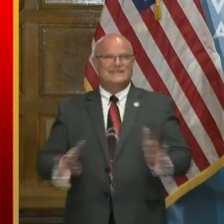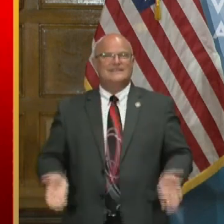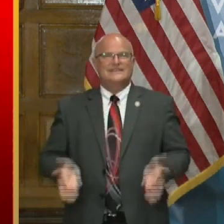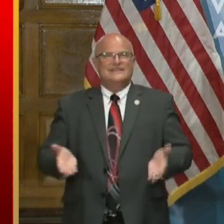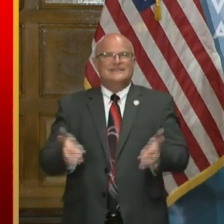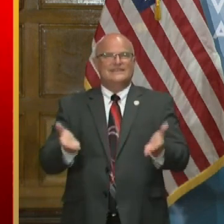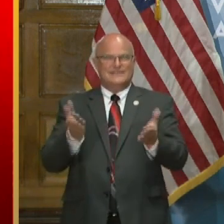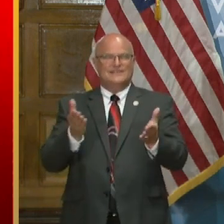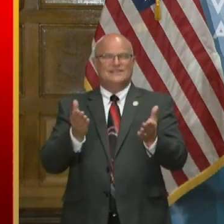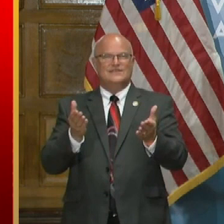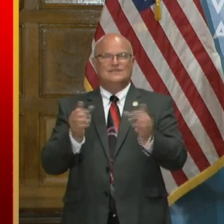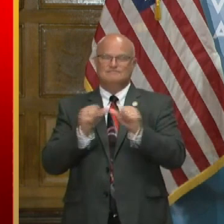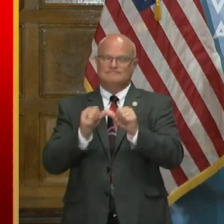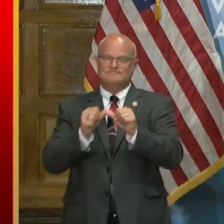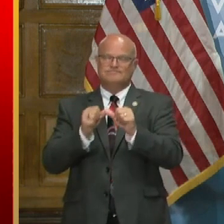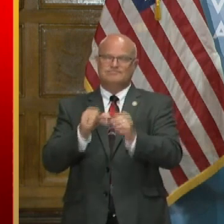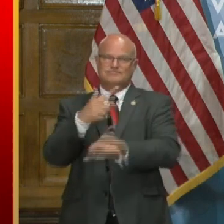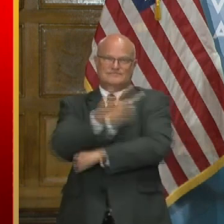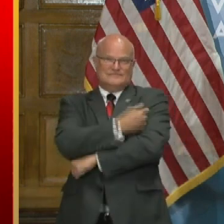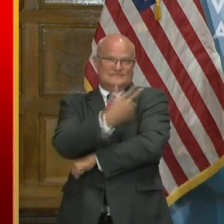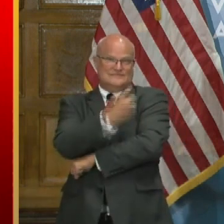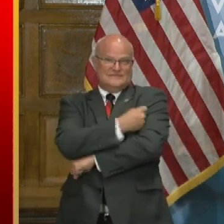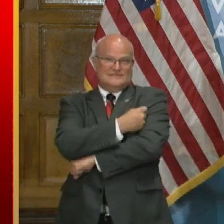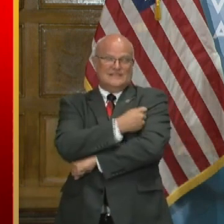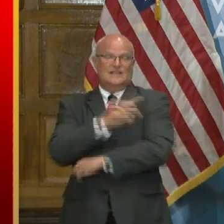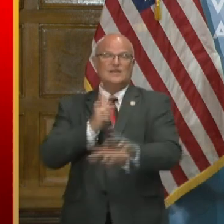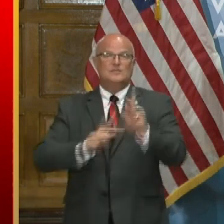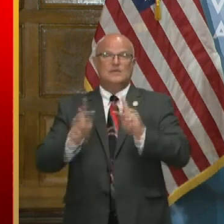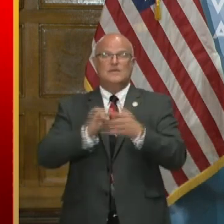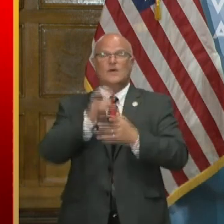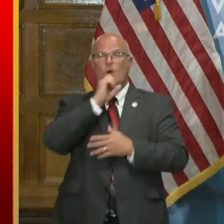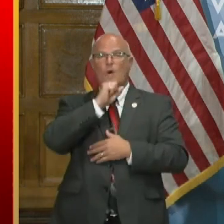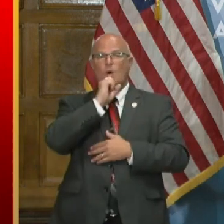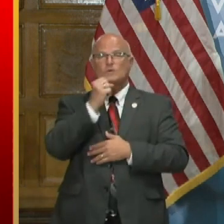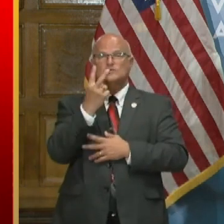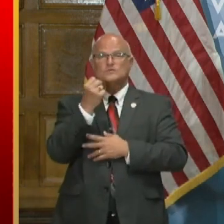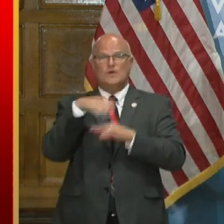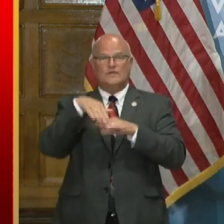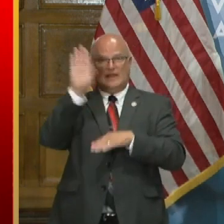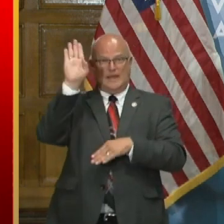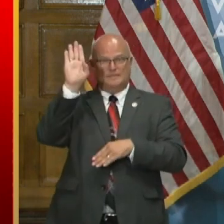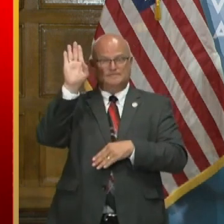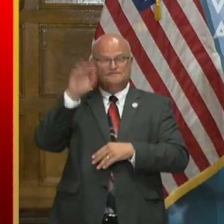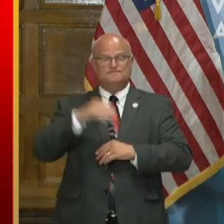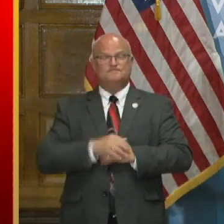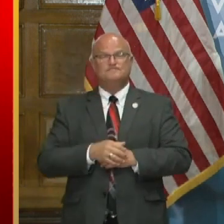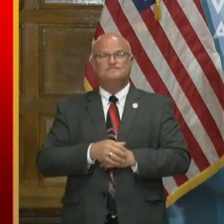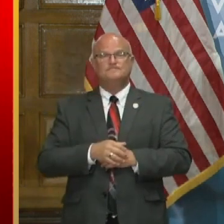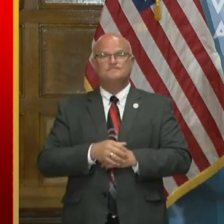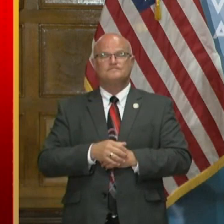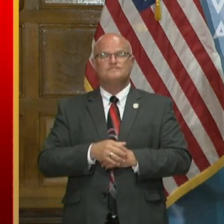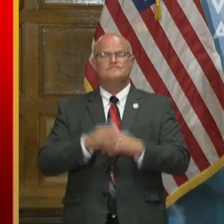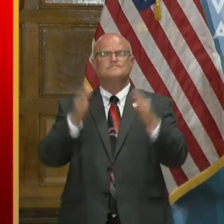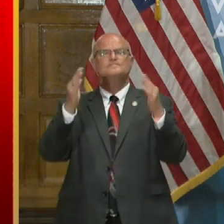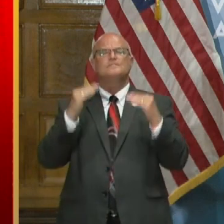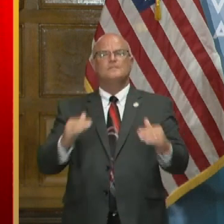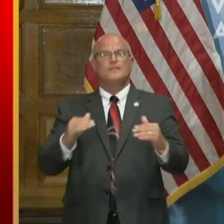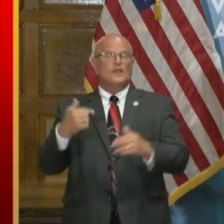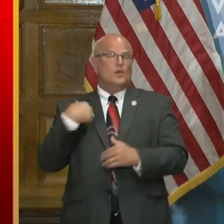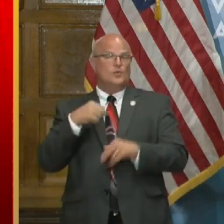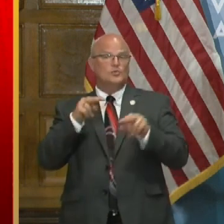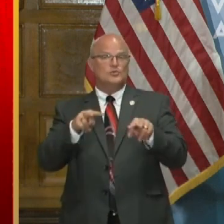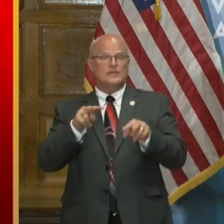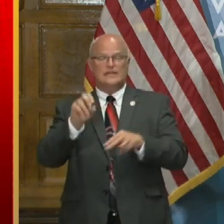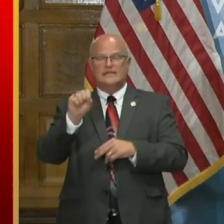encourage continued vaccination of those that are 12 and above. And then secondly, we're looking at